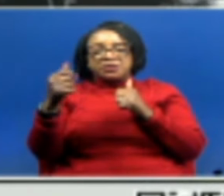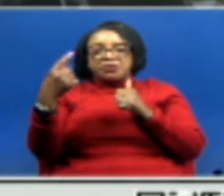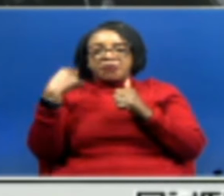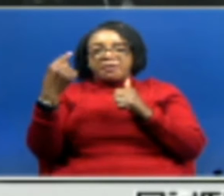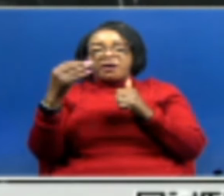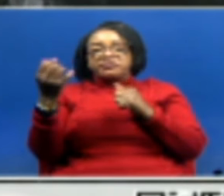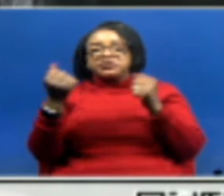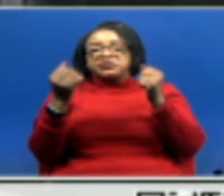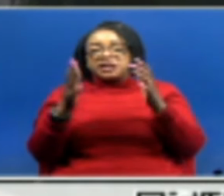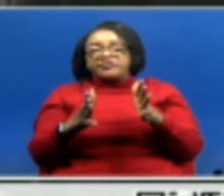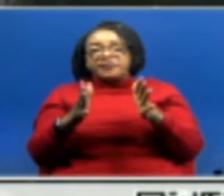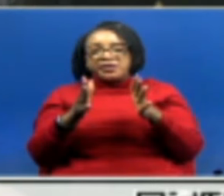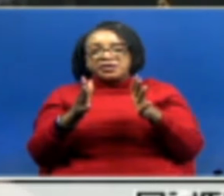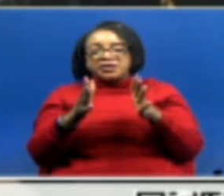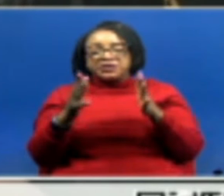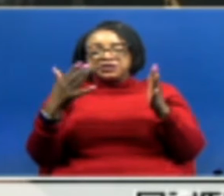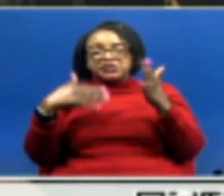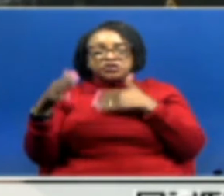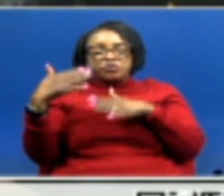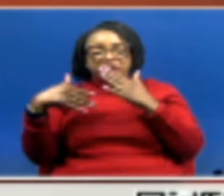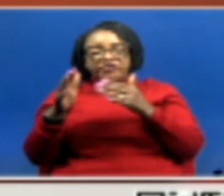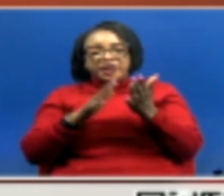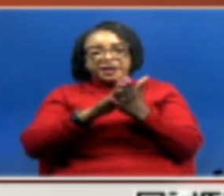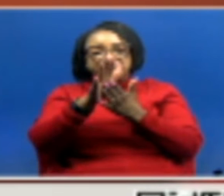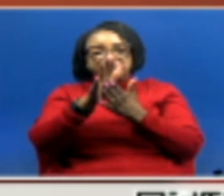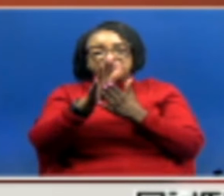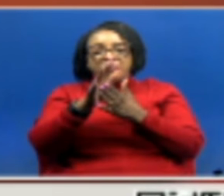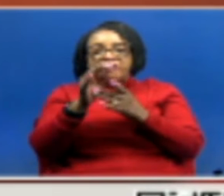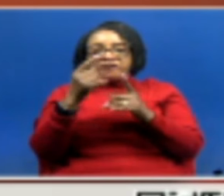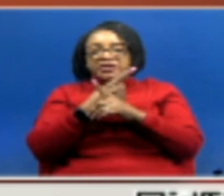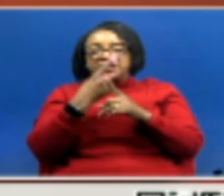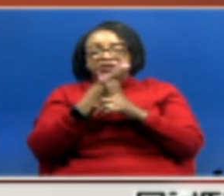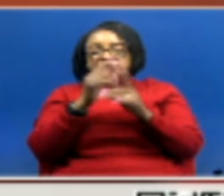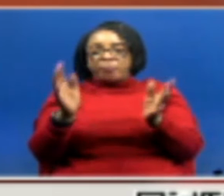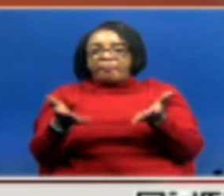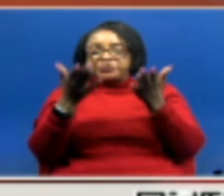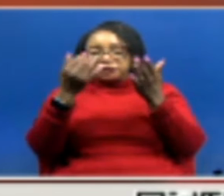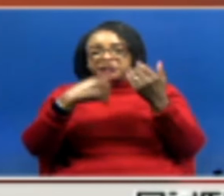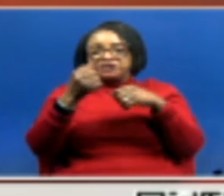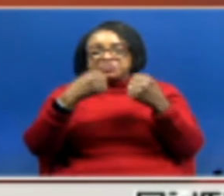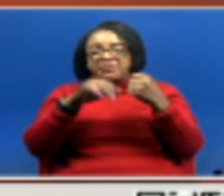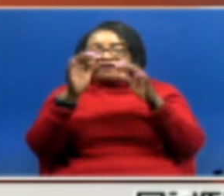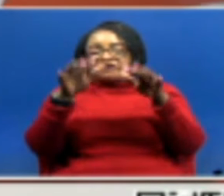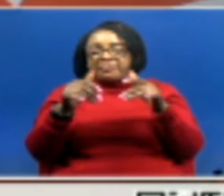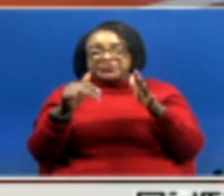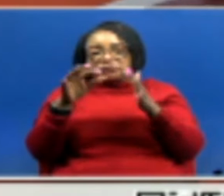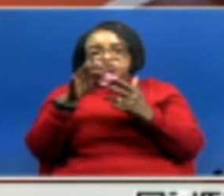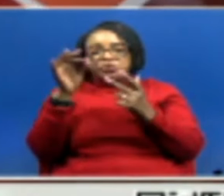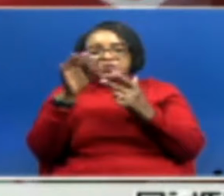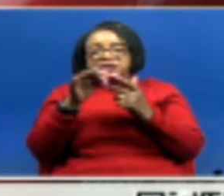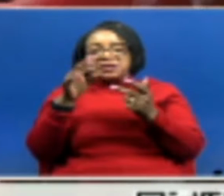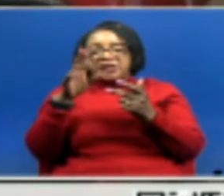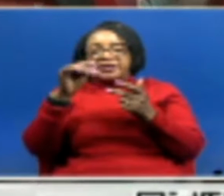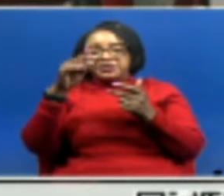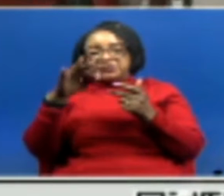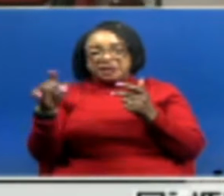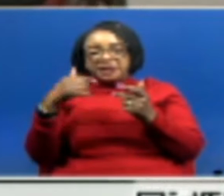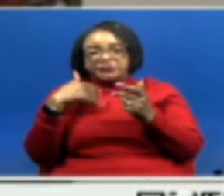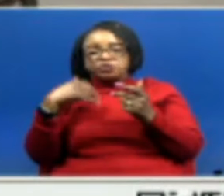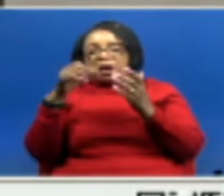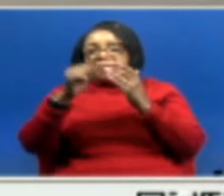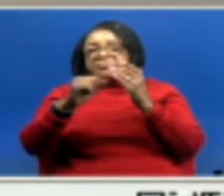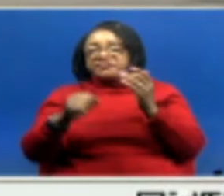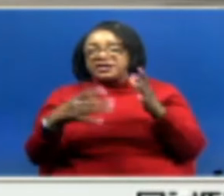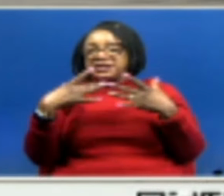driver entries in the history of the rally. Various promotional activities by Farmers Choice, including retail store promotions, aim to amplify interest